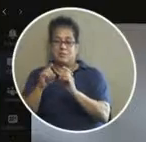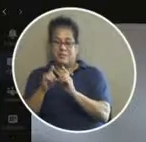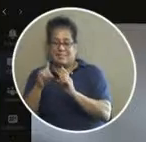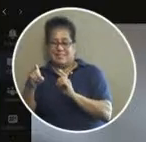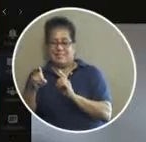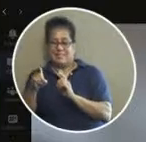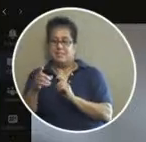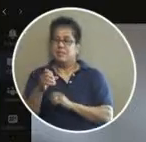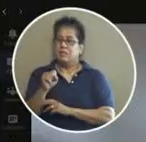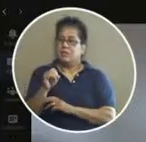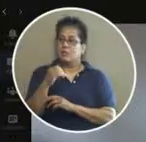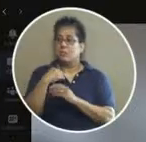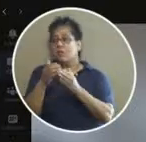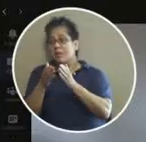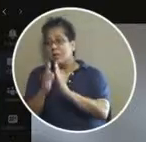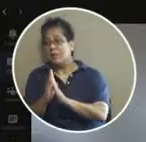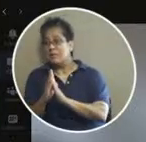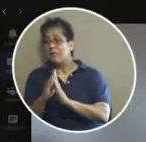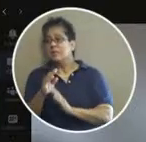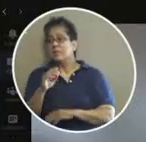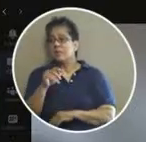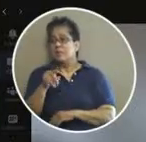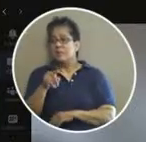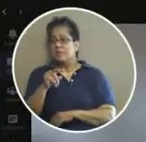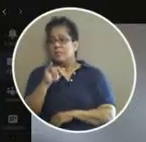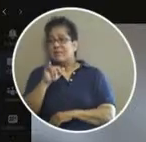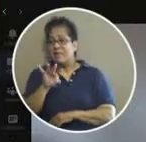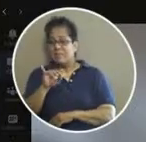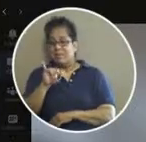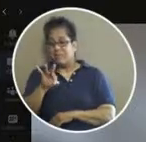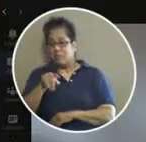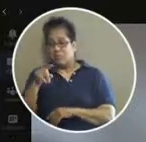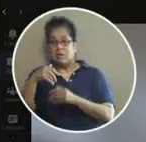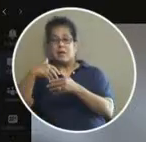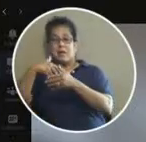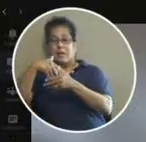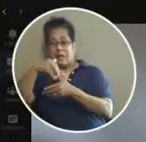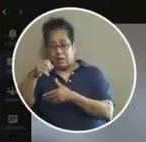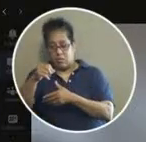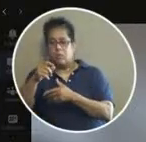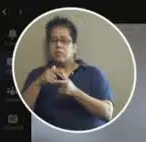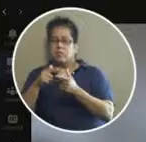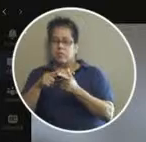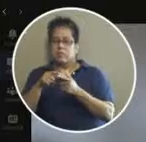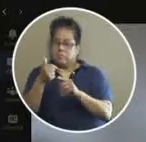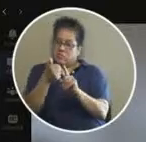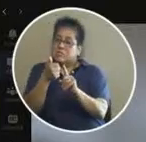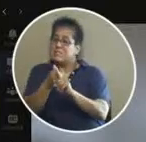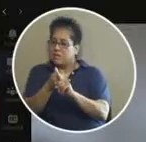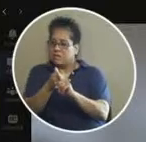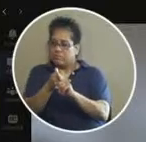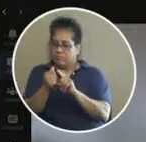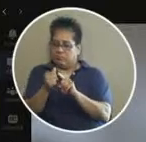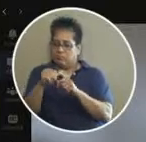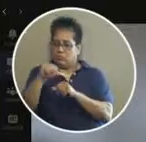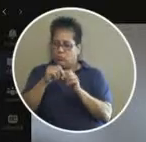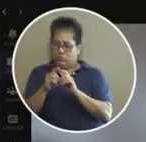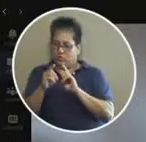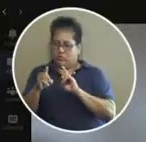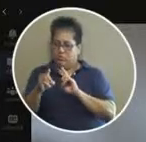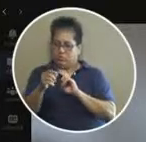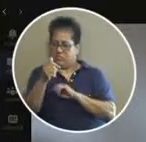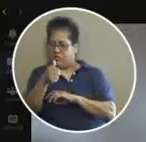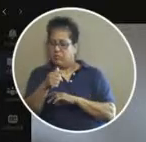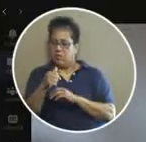distance. And so we ask you, if you do go out there, that you do create that social distance and try to